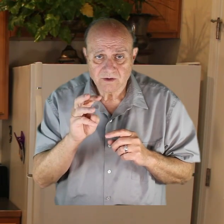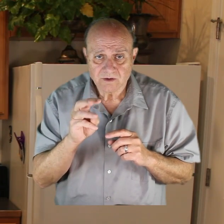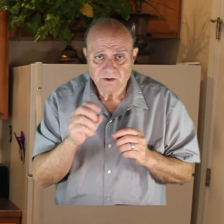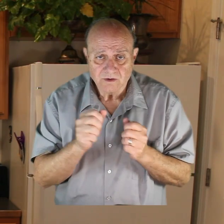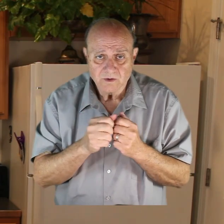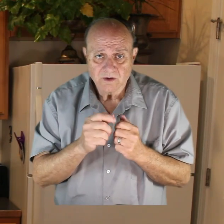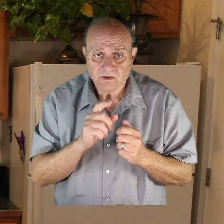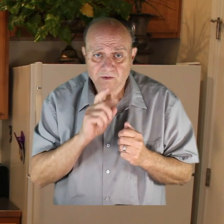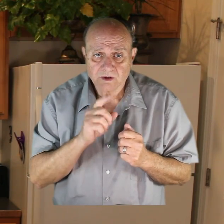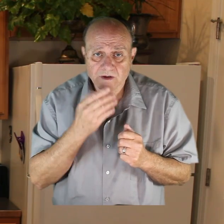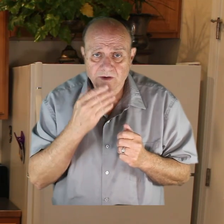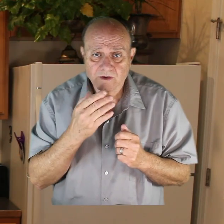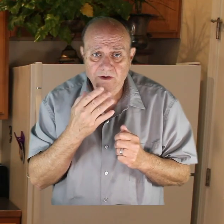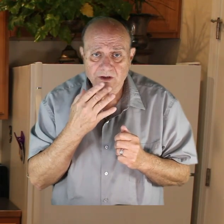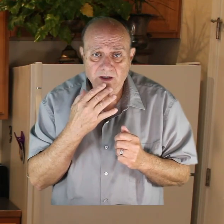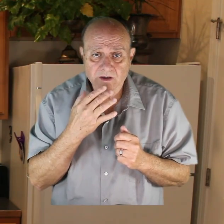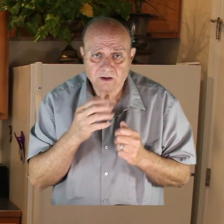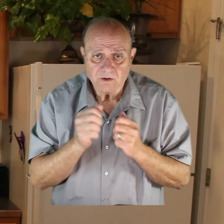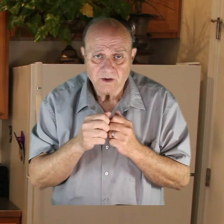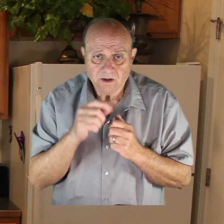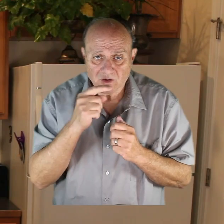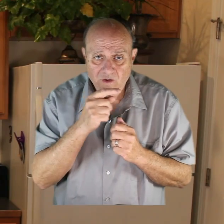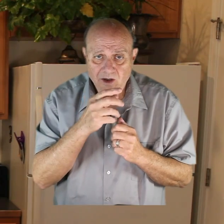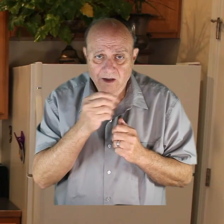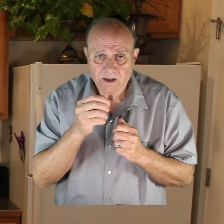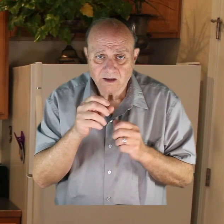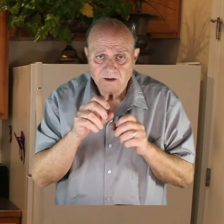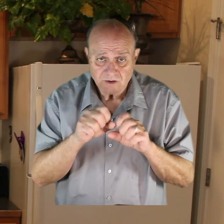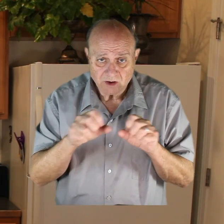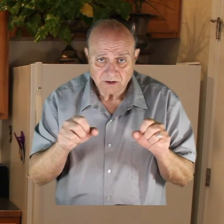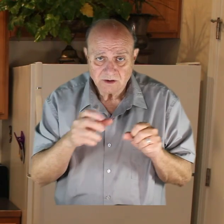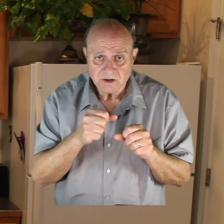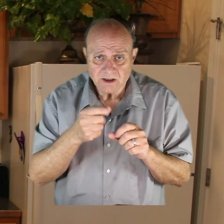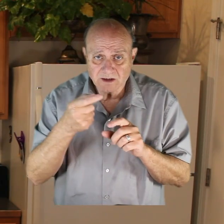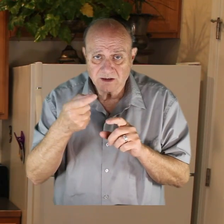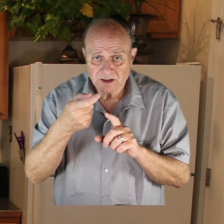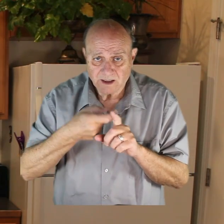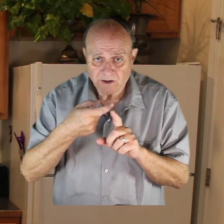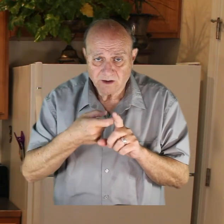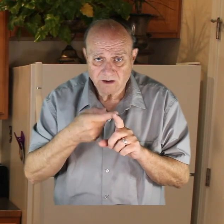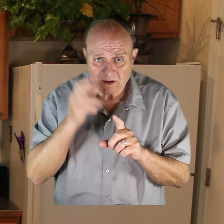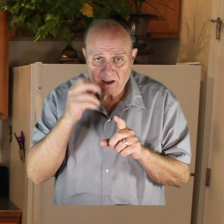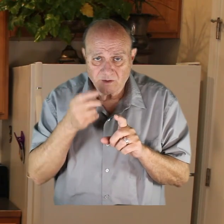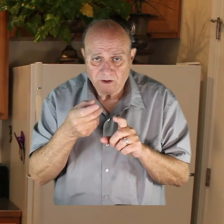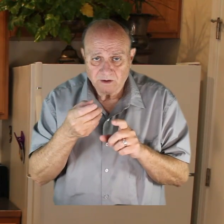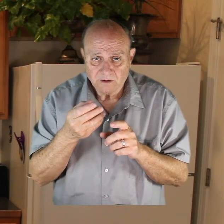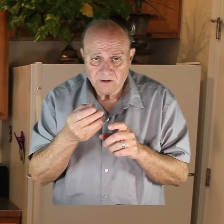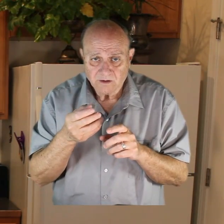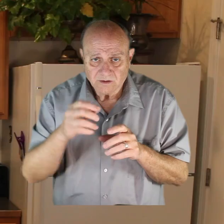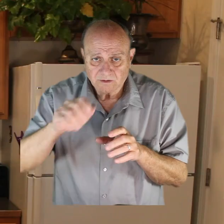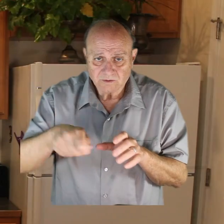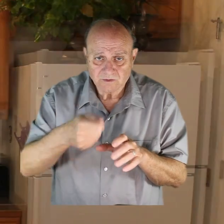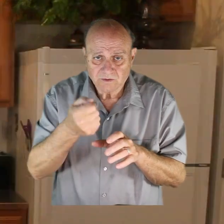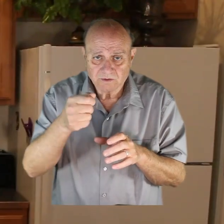stew with really good color with the corn and the sausage and carrot. I'm going to go ahead and dish some